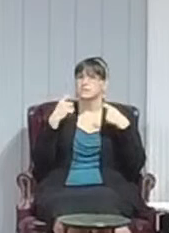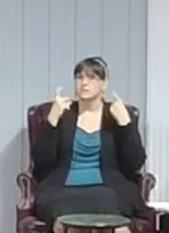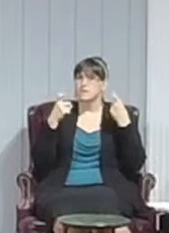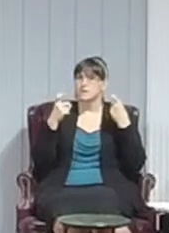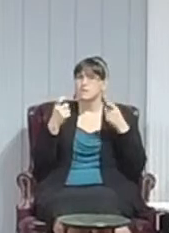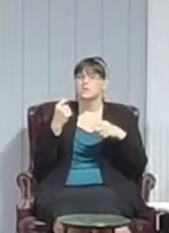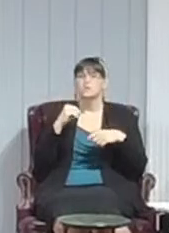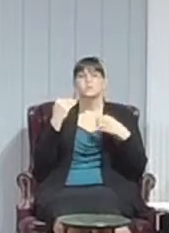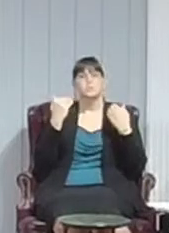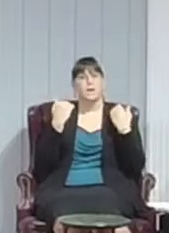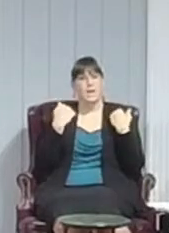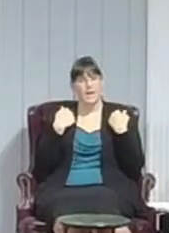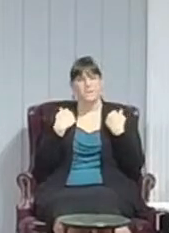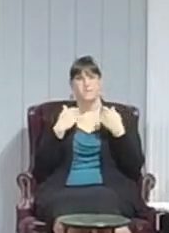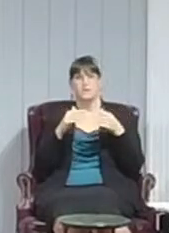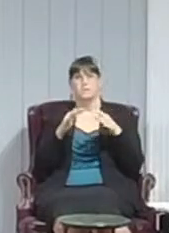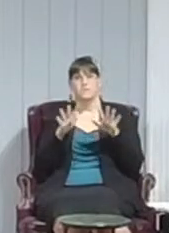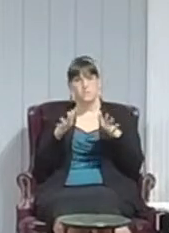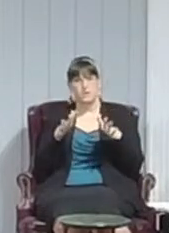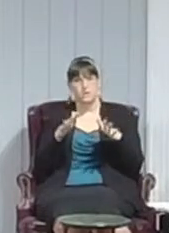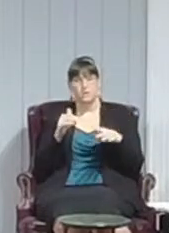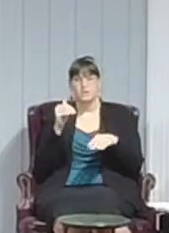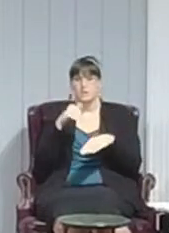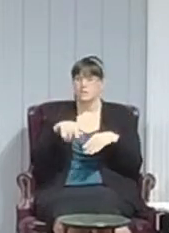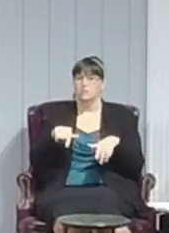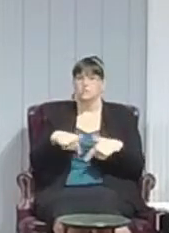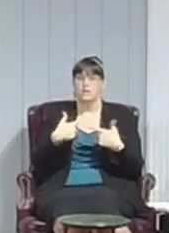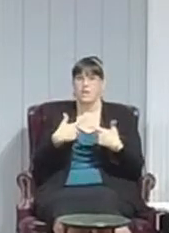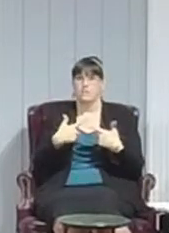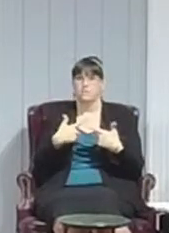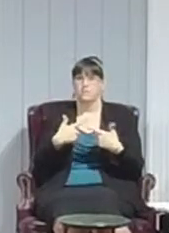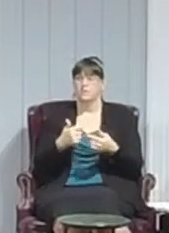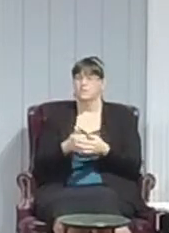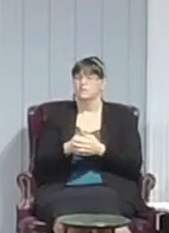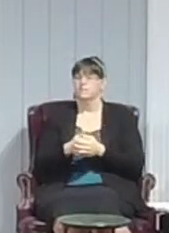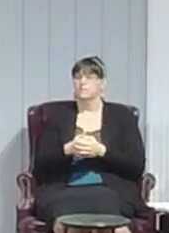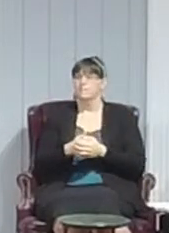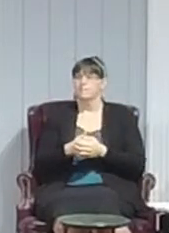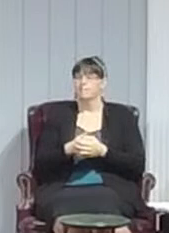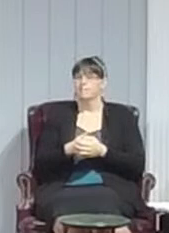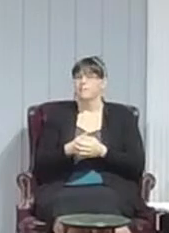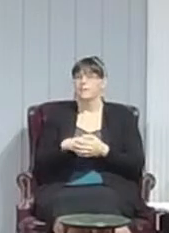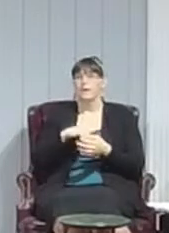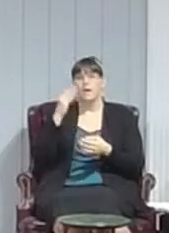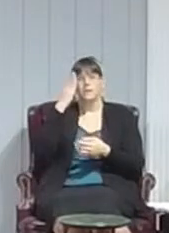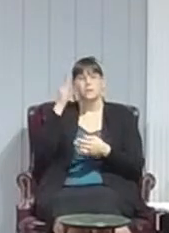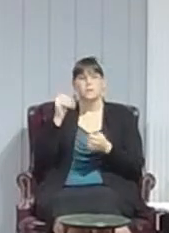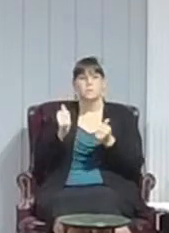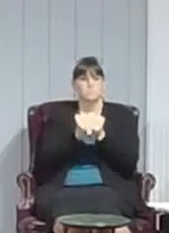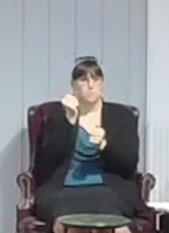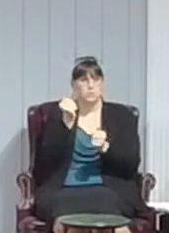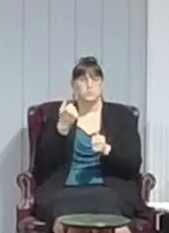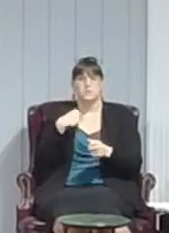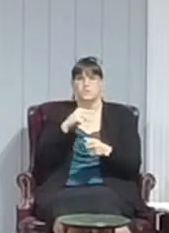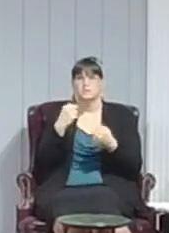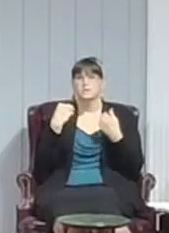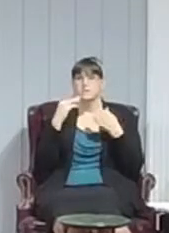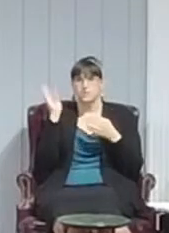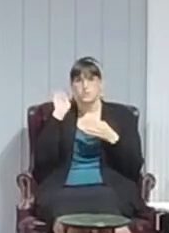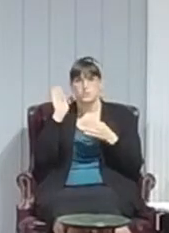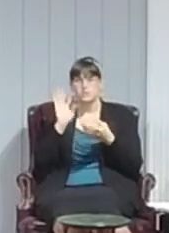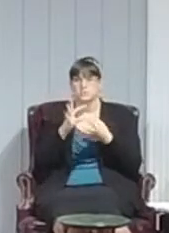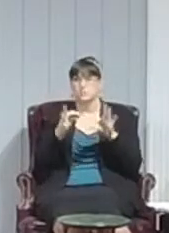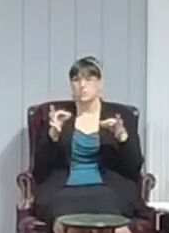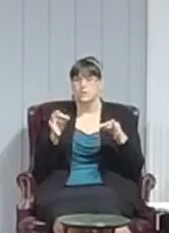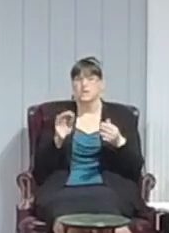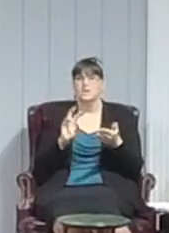to have fear in your life. To be troubled, have fear in your life. I know most everyone here has heard this story. In fact, it